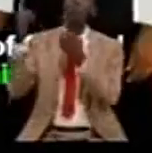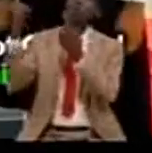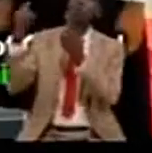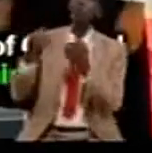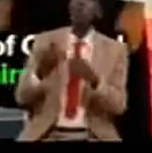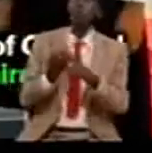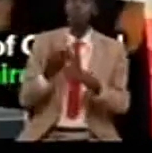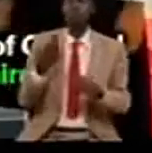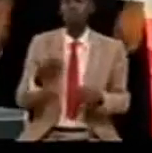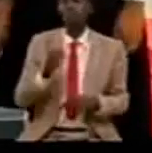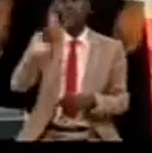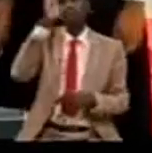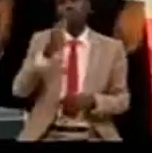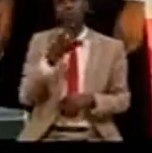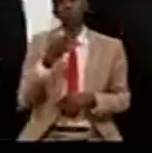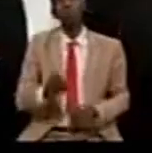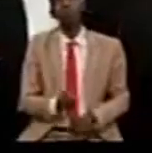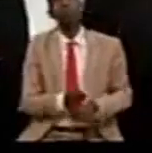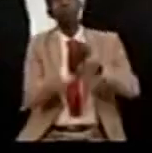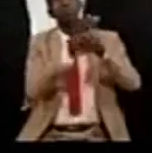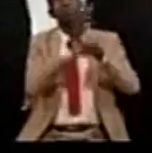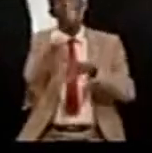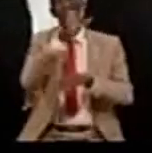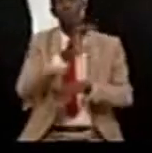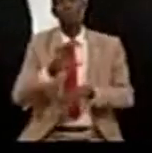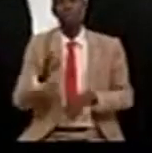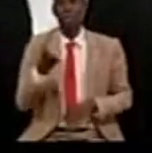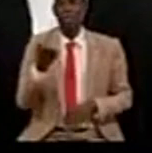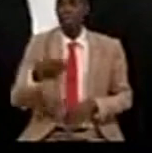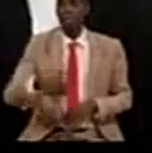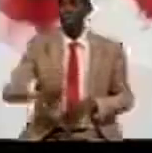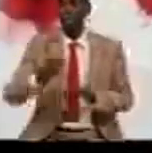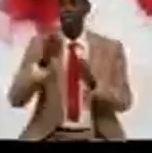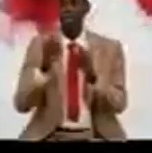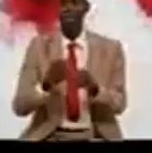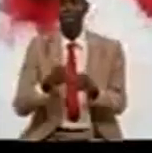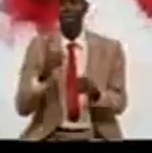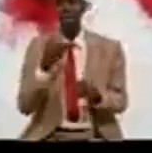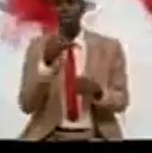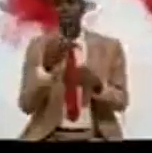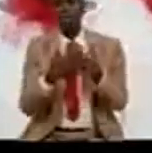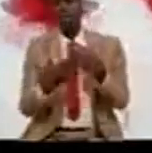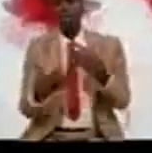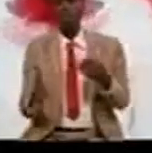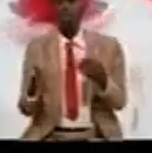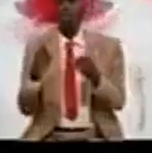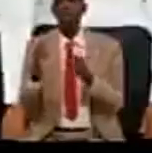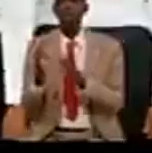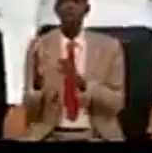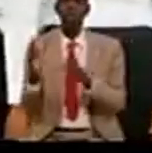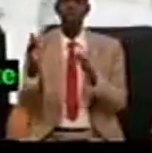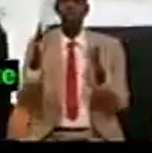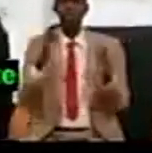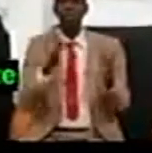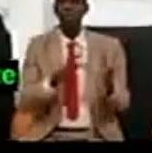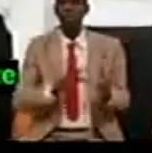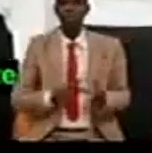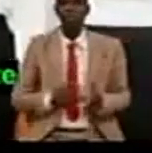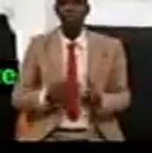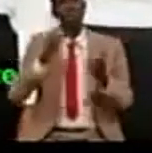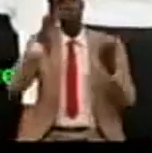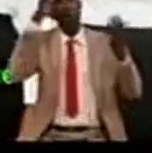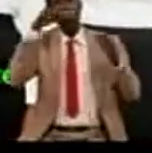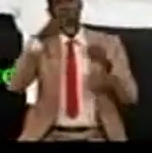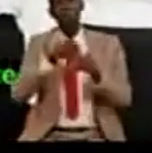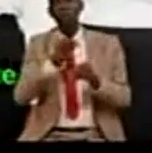cross of Calvary. There's still power in the blood of Jesus.